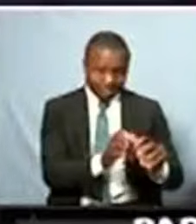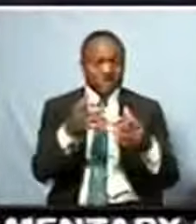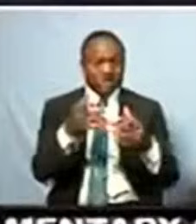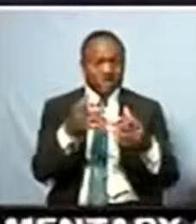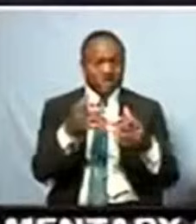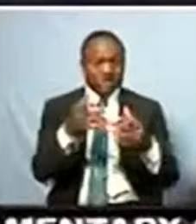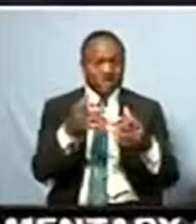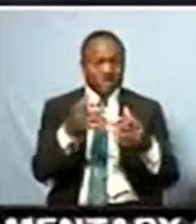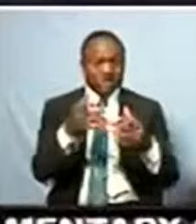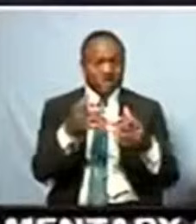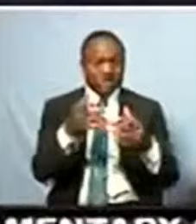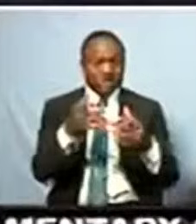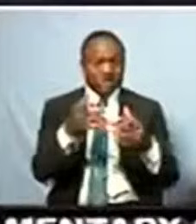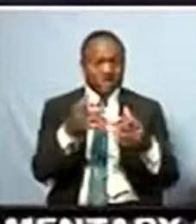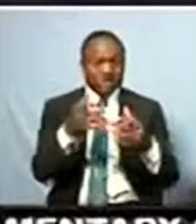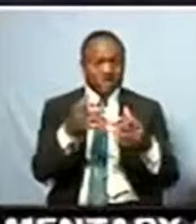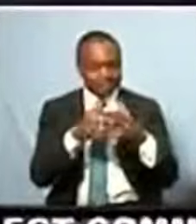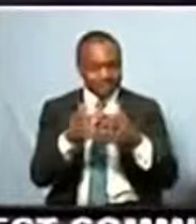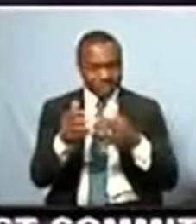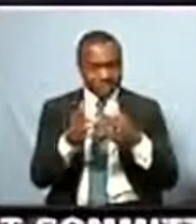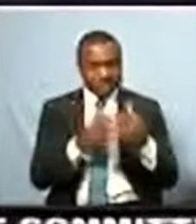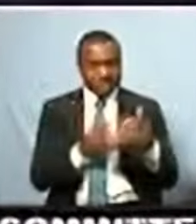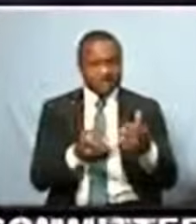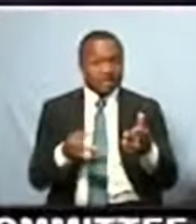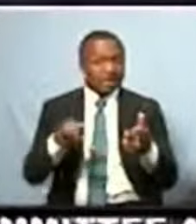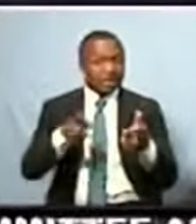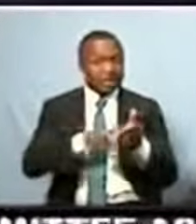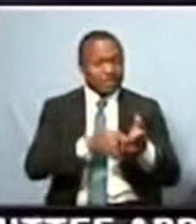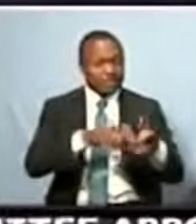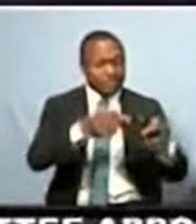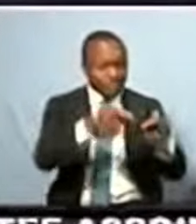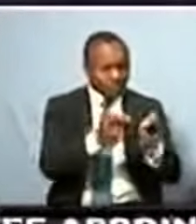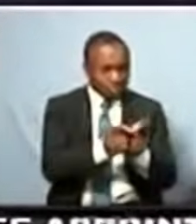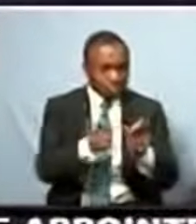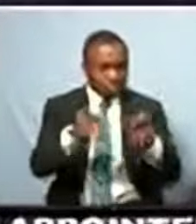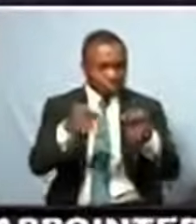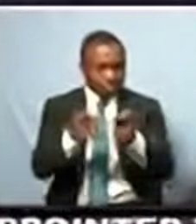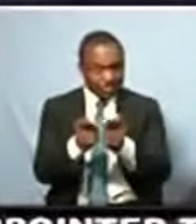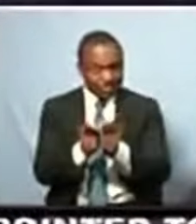in simple terms, we will be regrouping the wards into new constituencies.